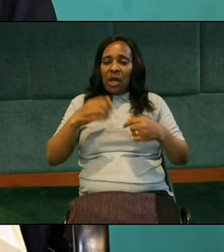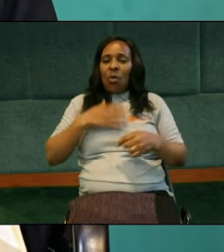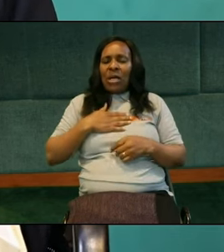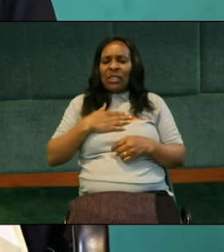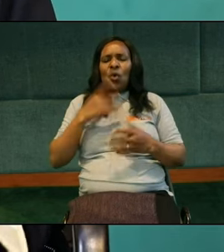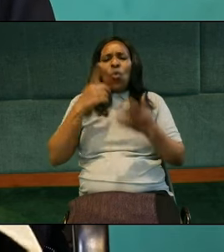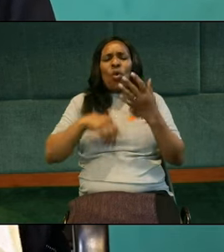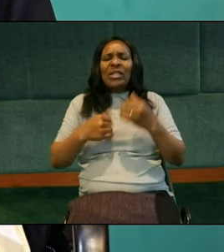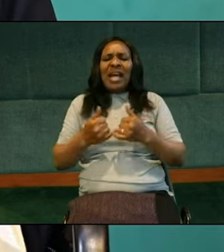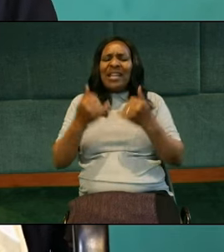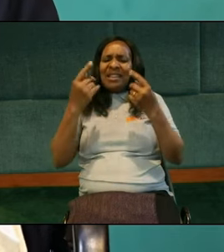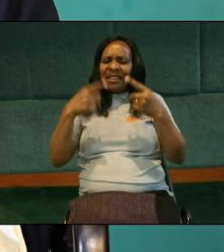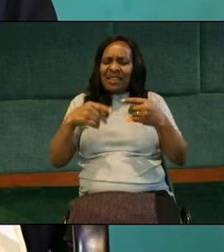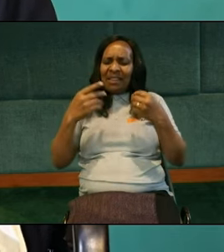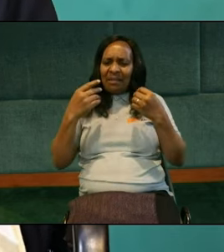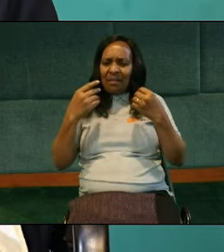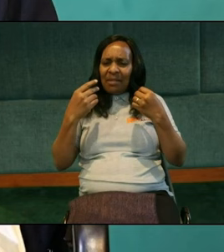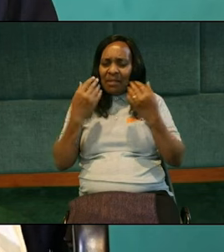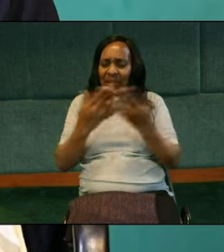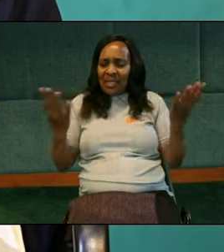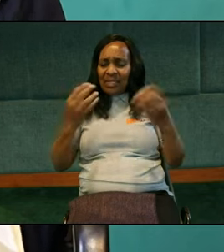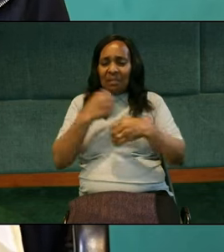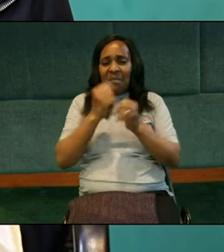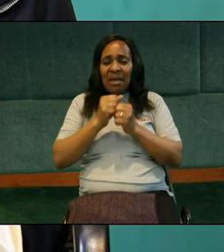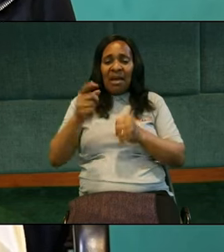us get dizzy, per se?